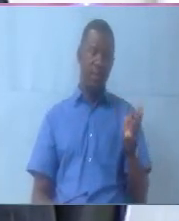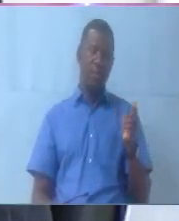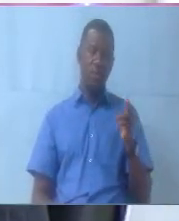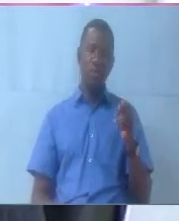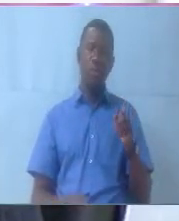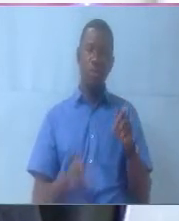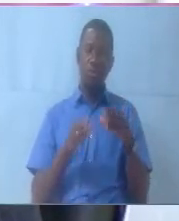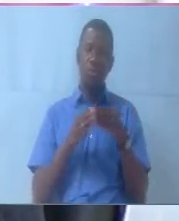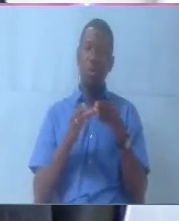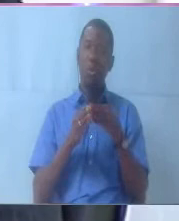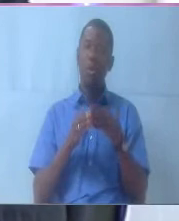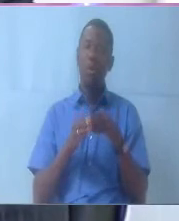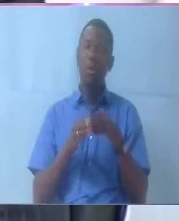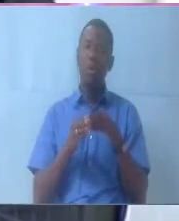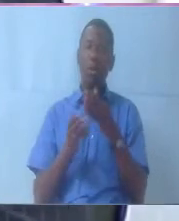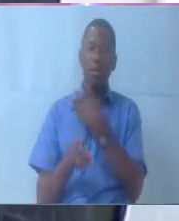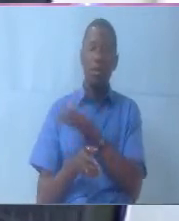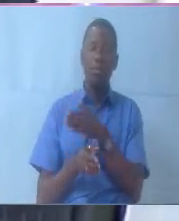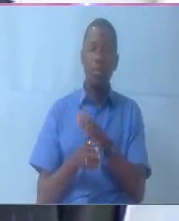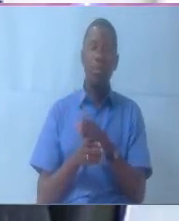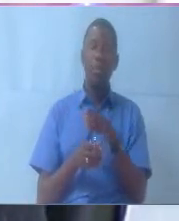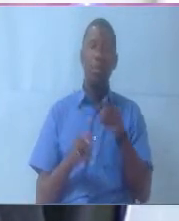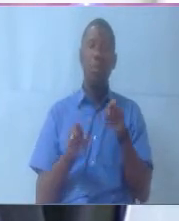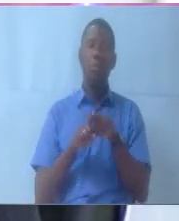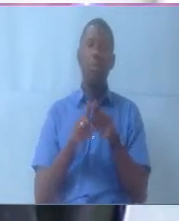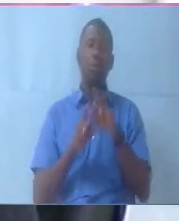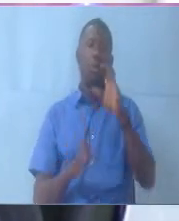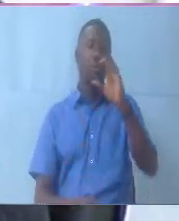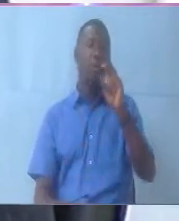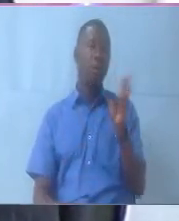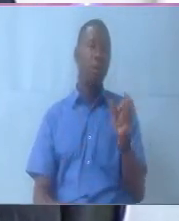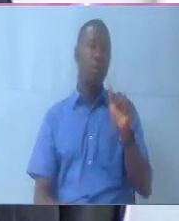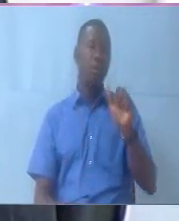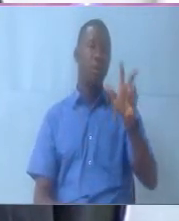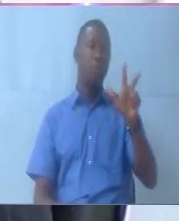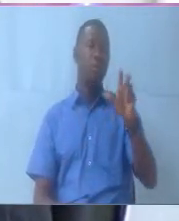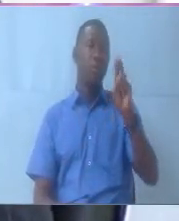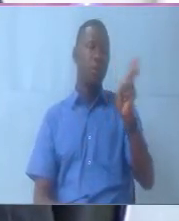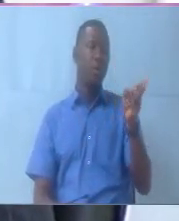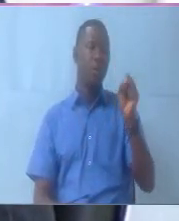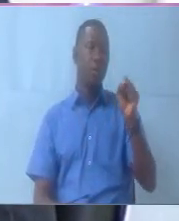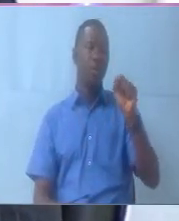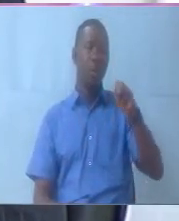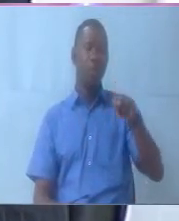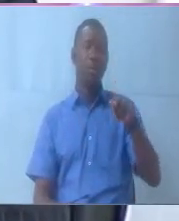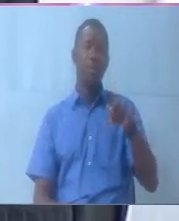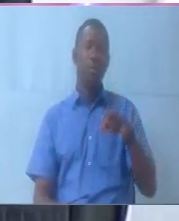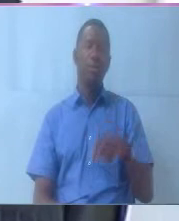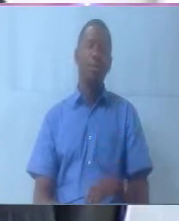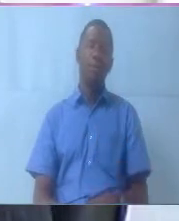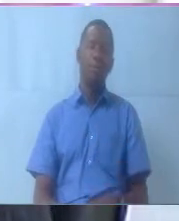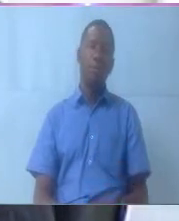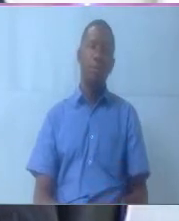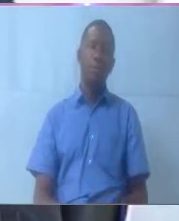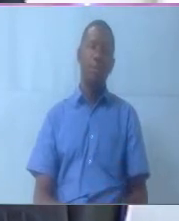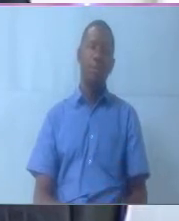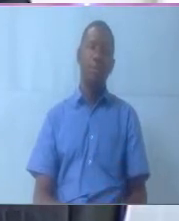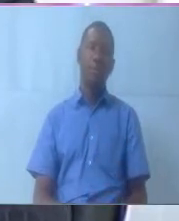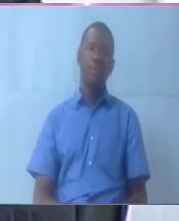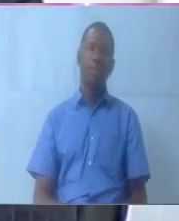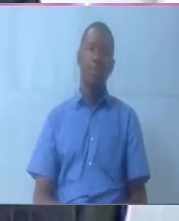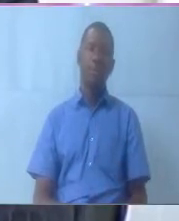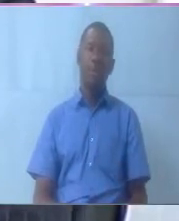proceed. So Justice Mam Yasin C, in 2000, she was a High Court judge of the Gambia